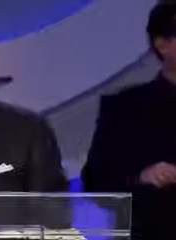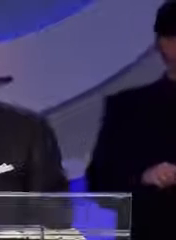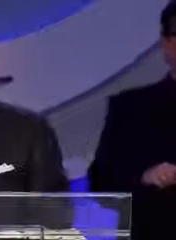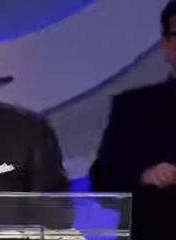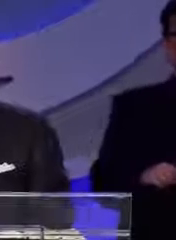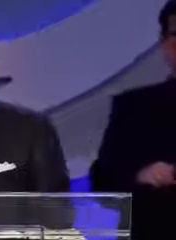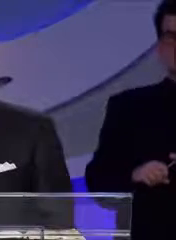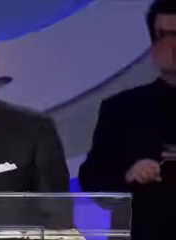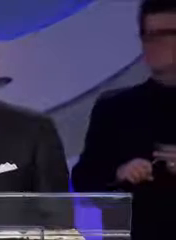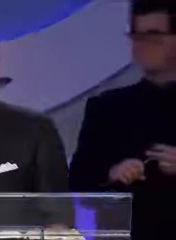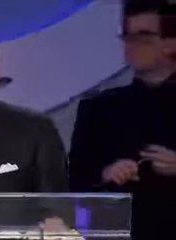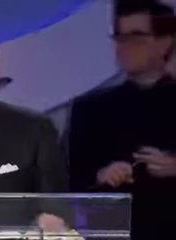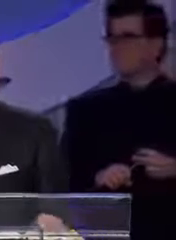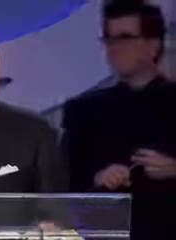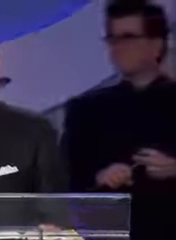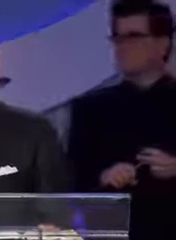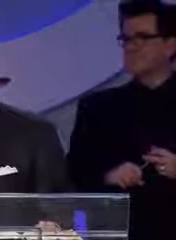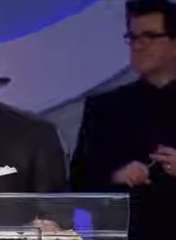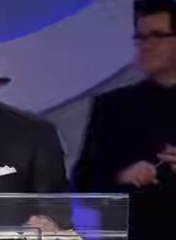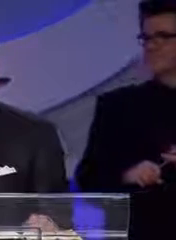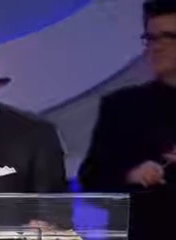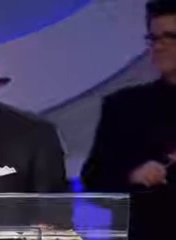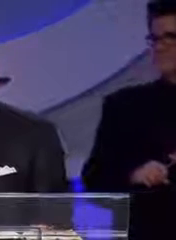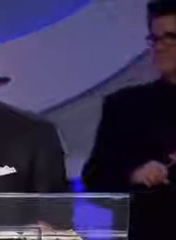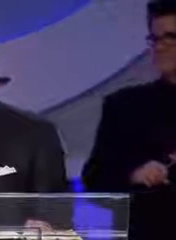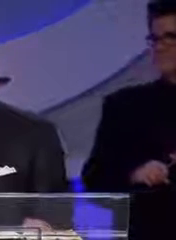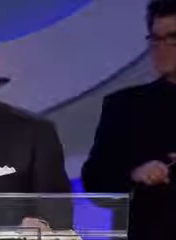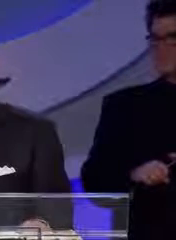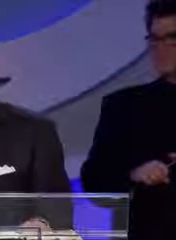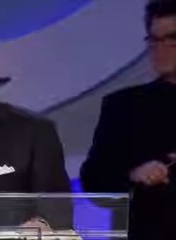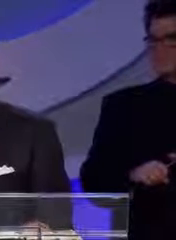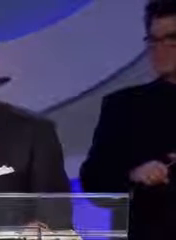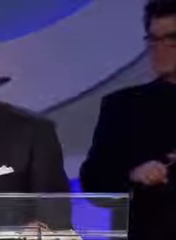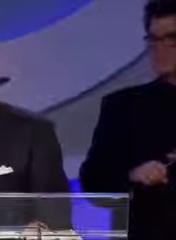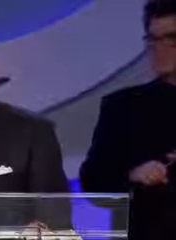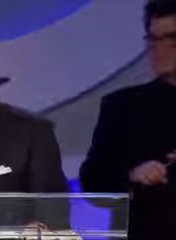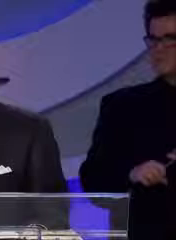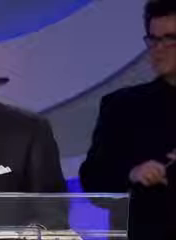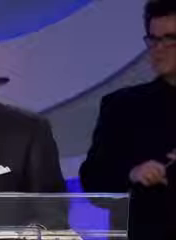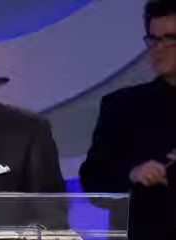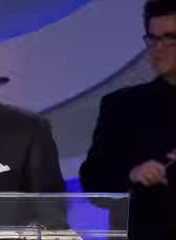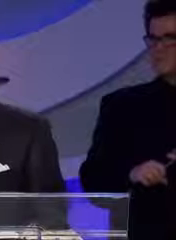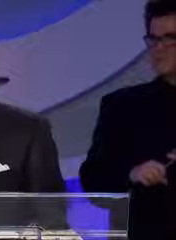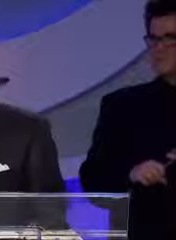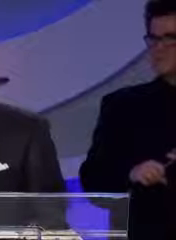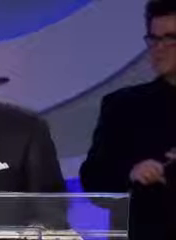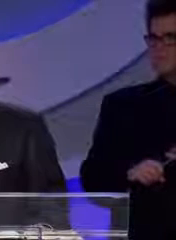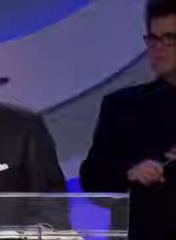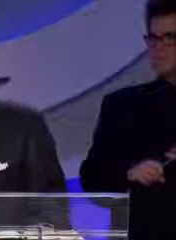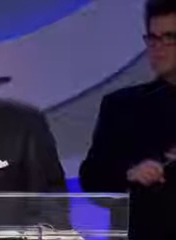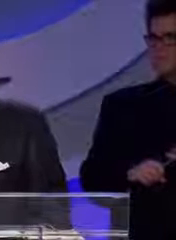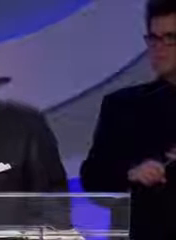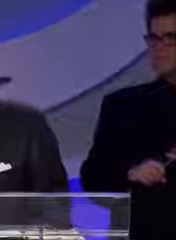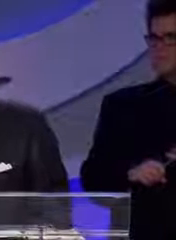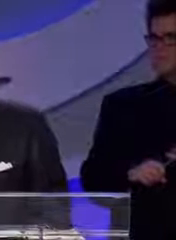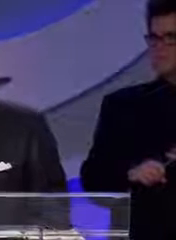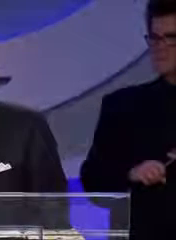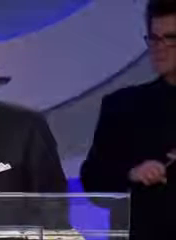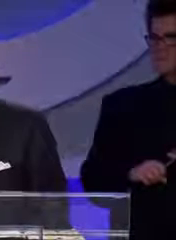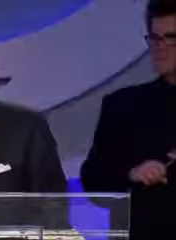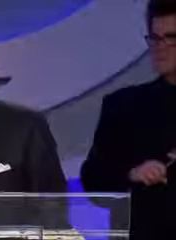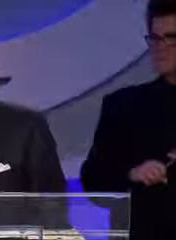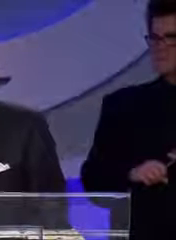anytime, I should heal them. But